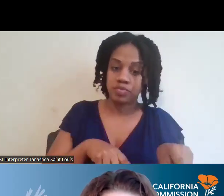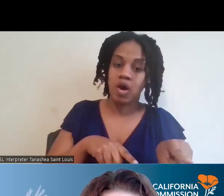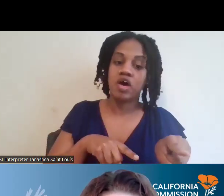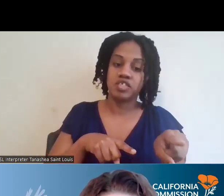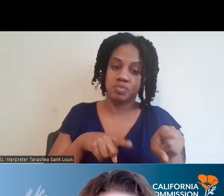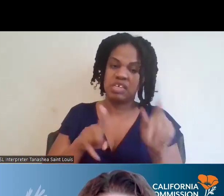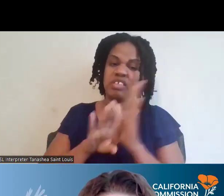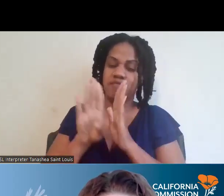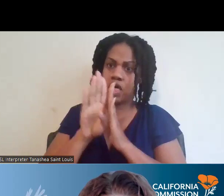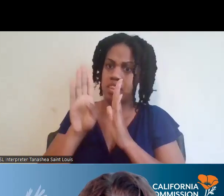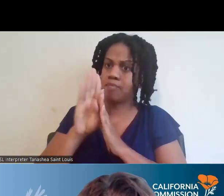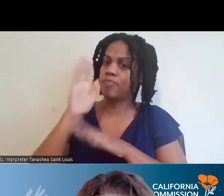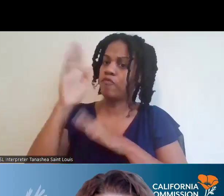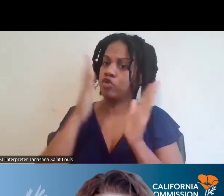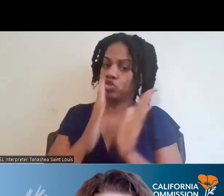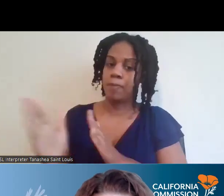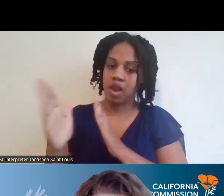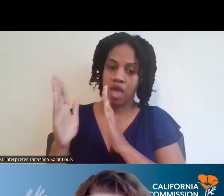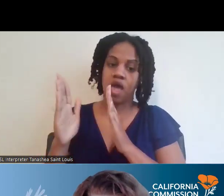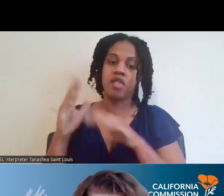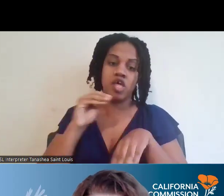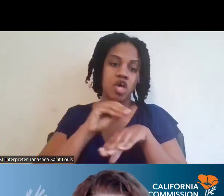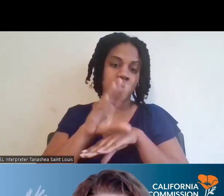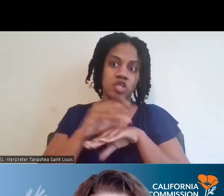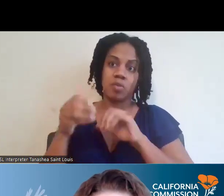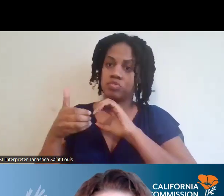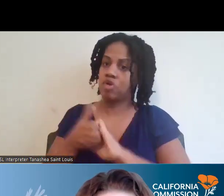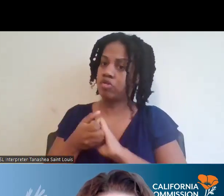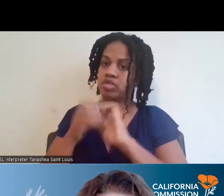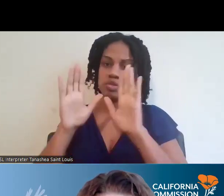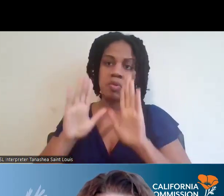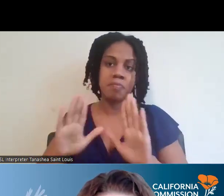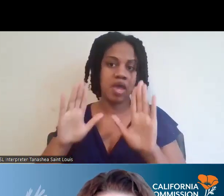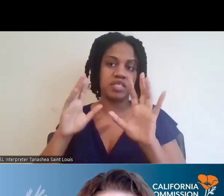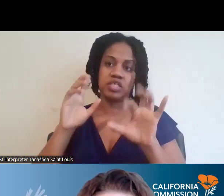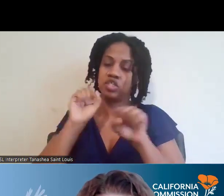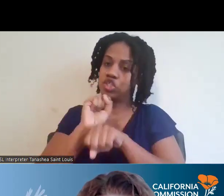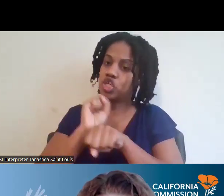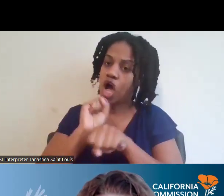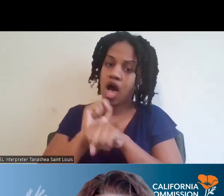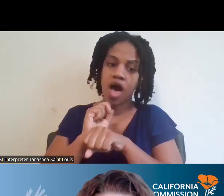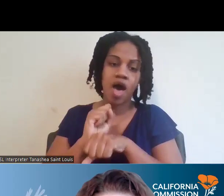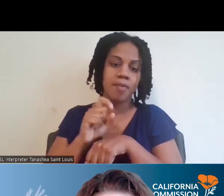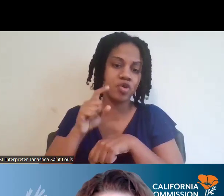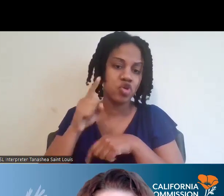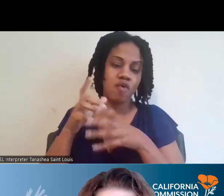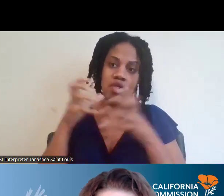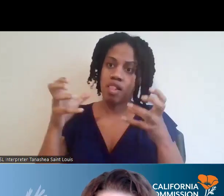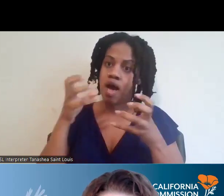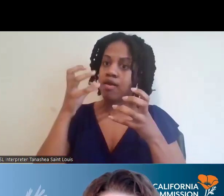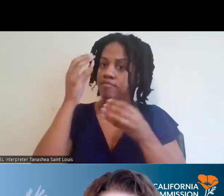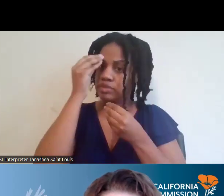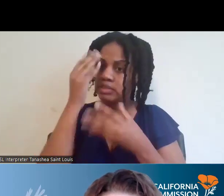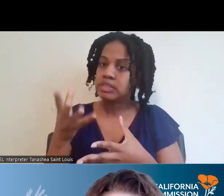continues today. Collaborative Consulting did such an amazing job. You managed to distill a lot of information and data into